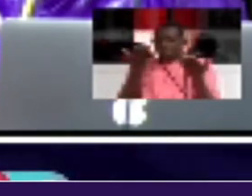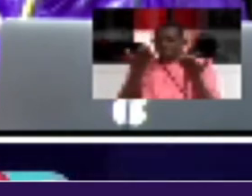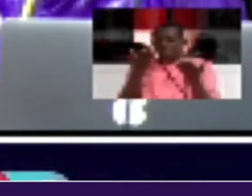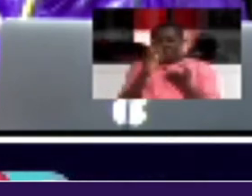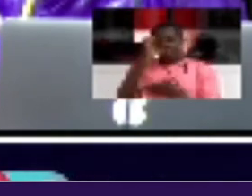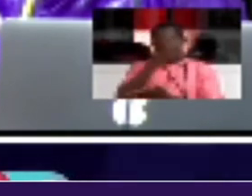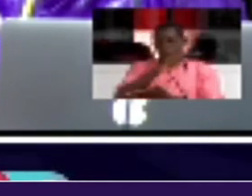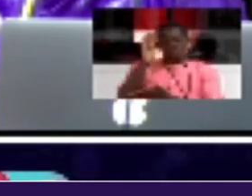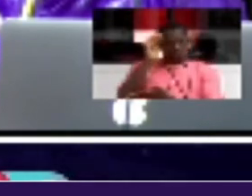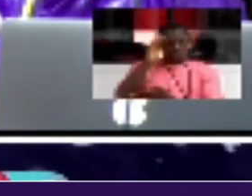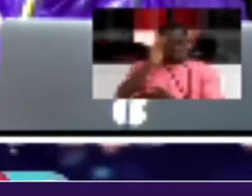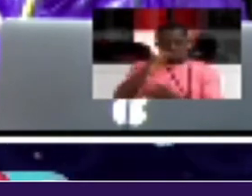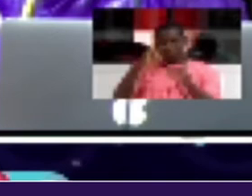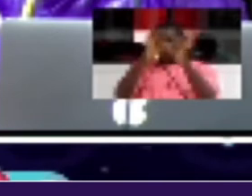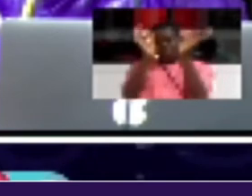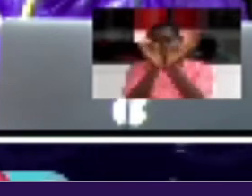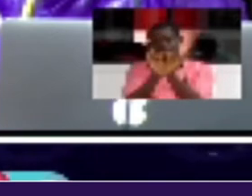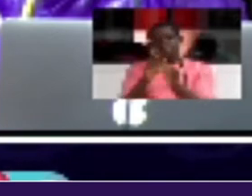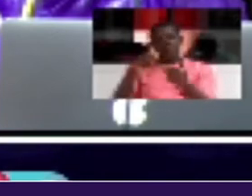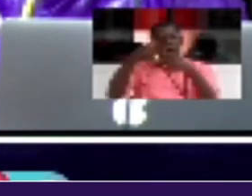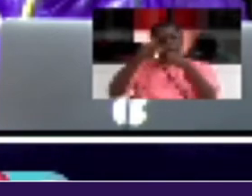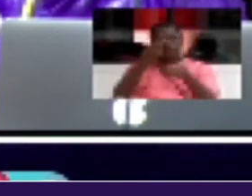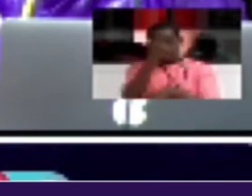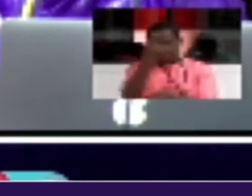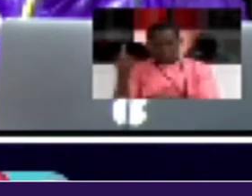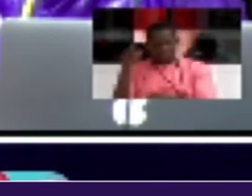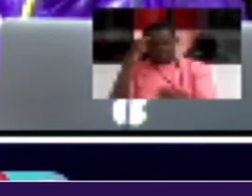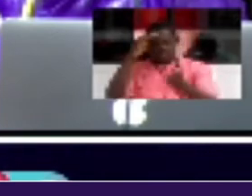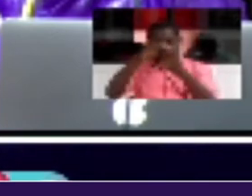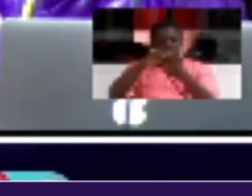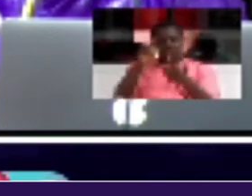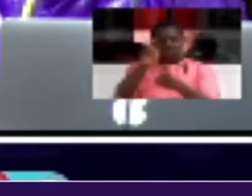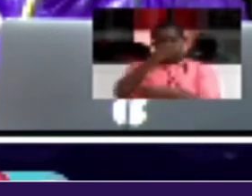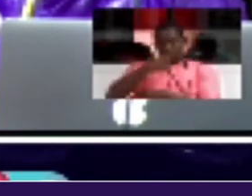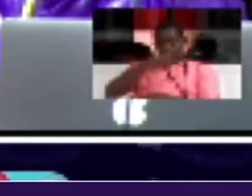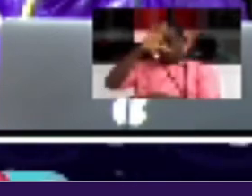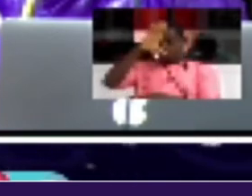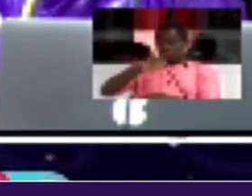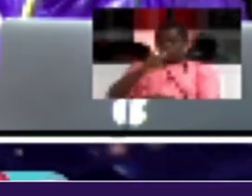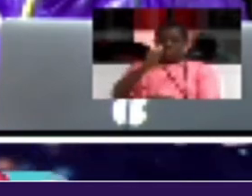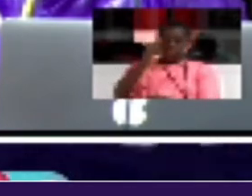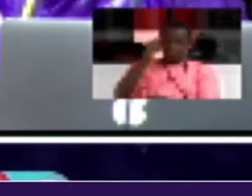that after every mission, what I did was to go back to my responsibility.